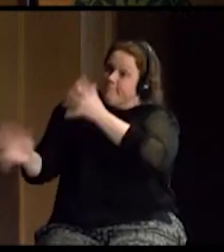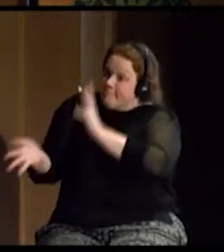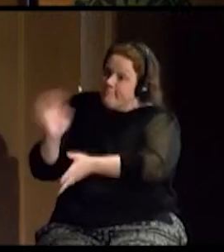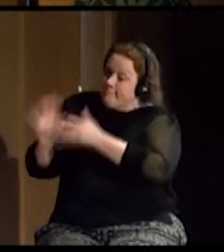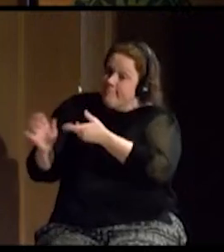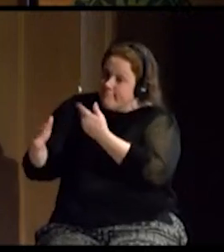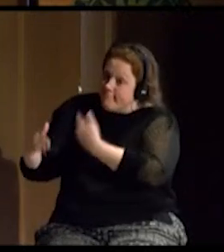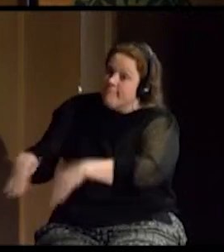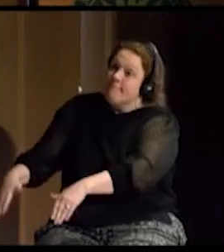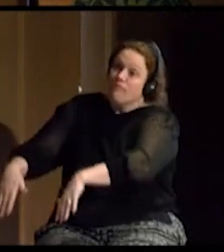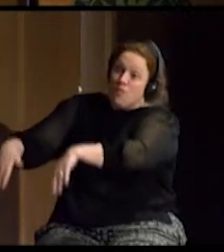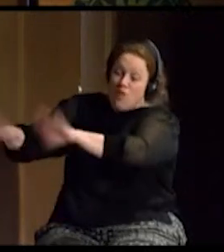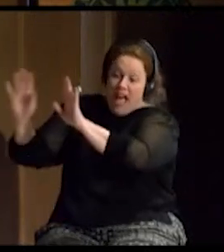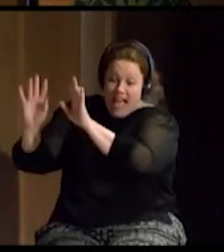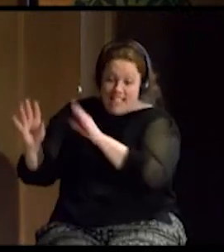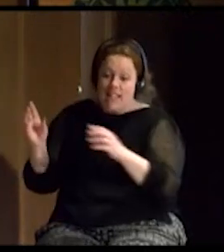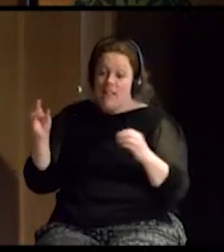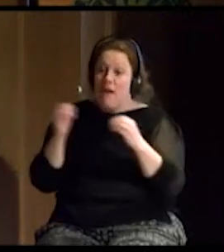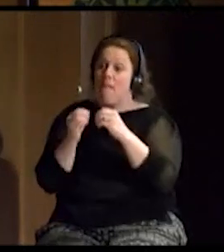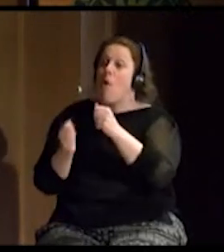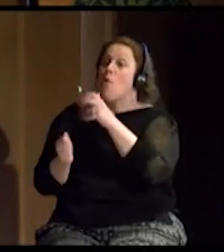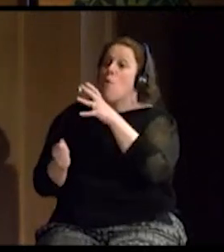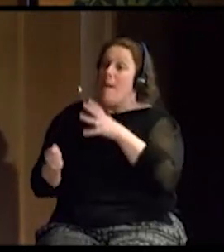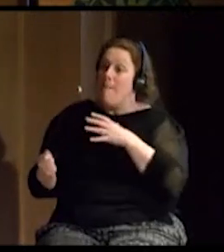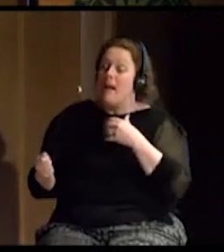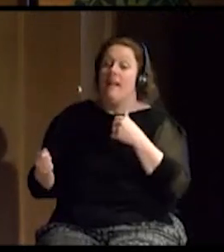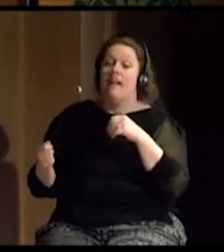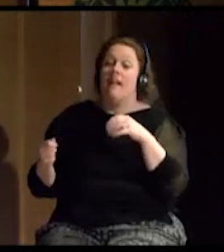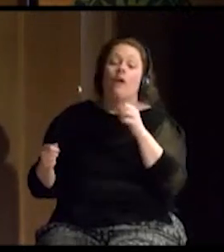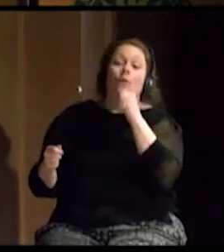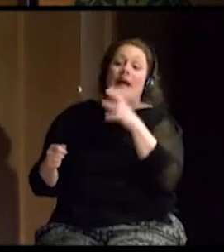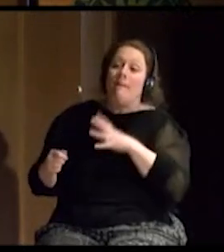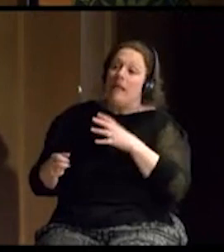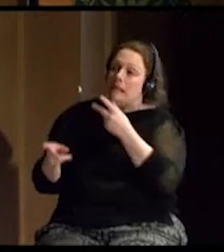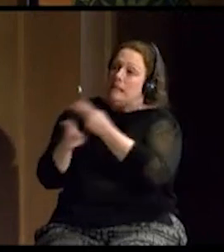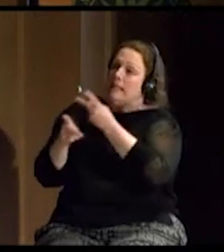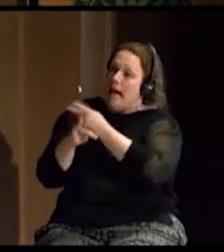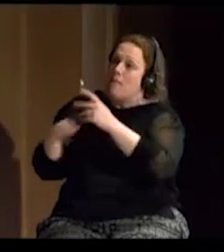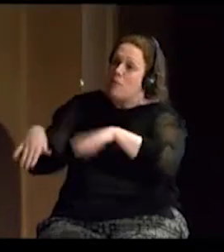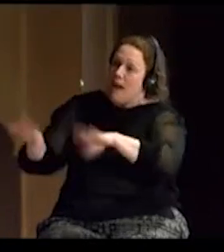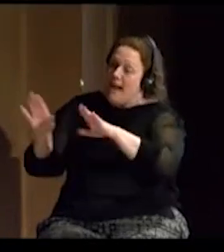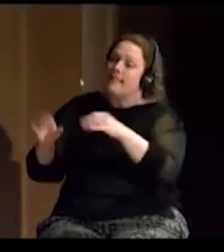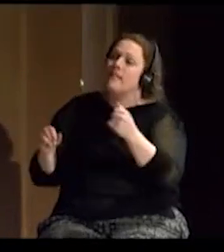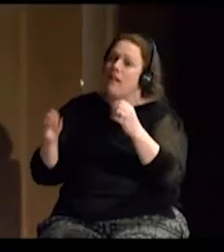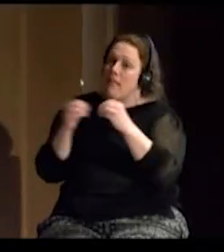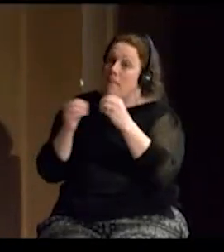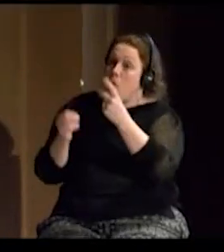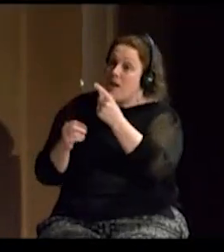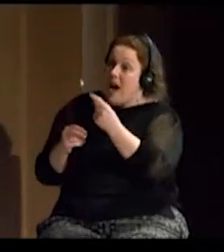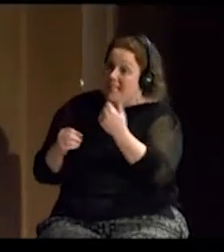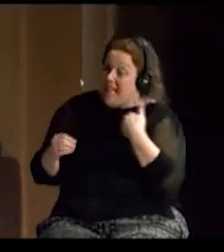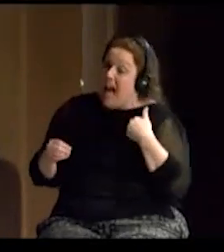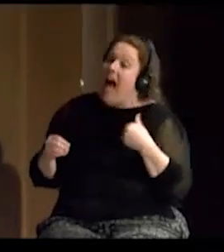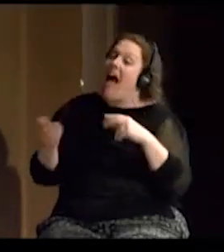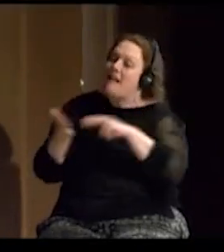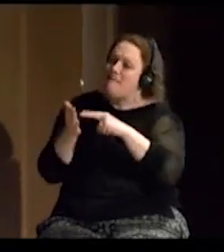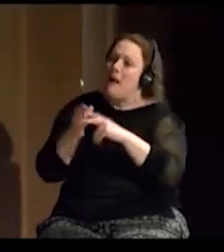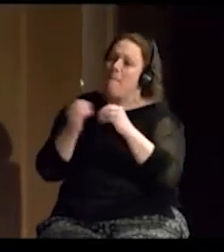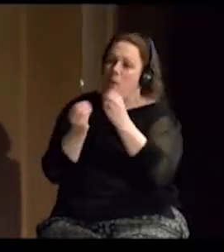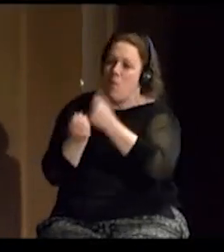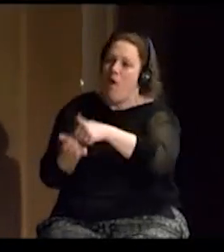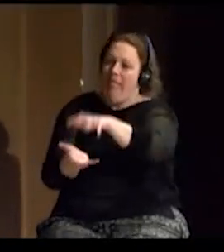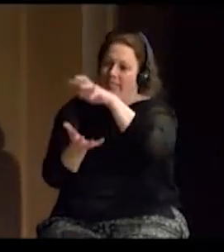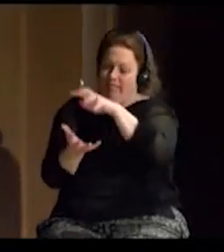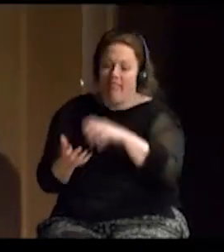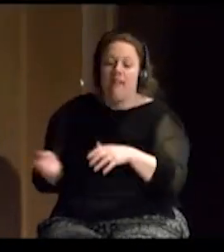woolly dogs a woman had, the more wealth she had. So the skills in raising the woolly dogs and spinning the yarn and weaving the blankets,